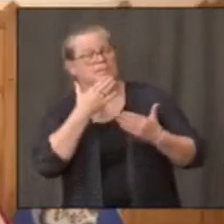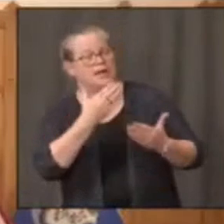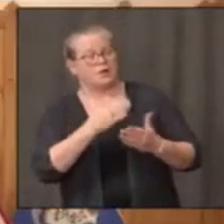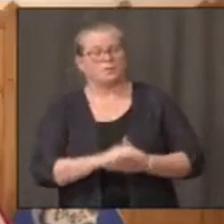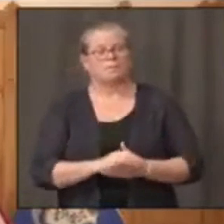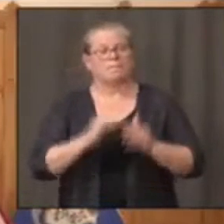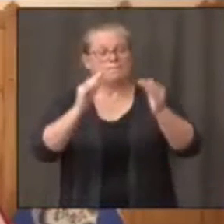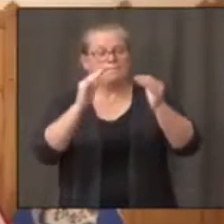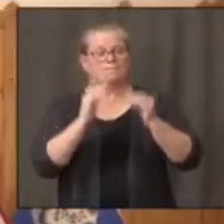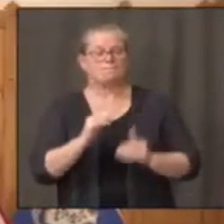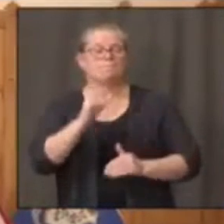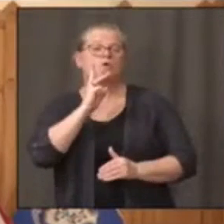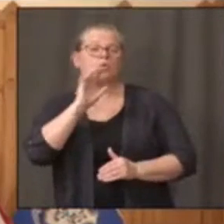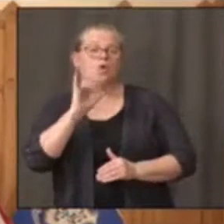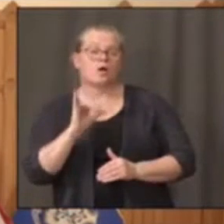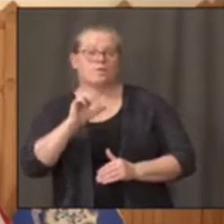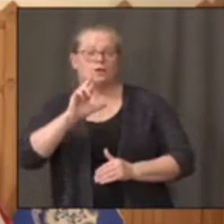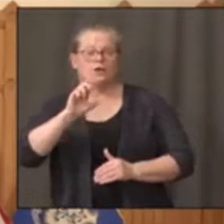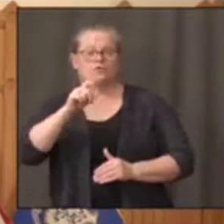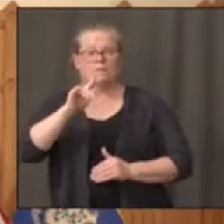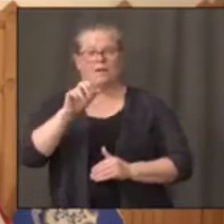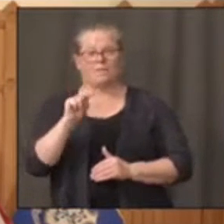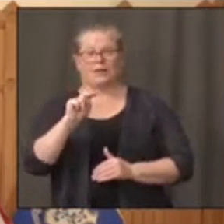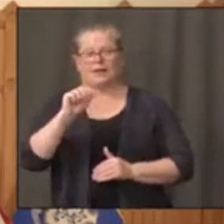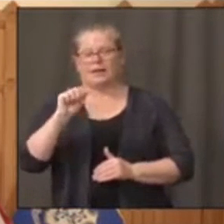The Waterbury Republican American.